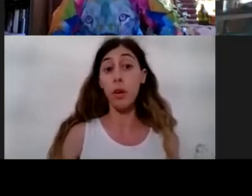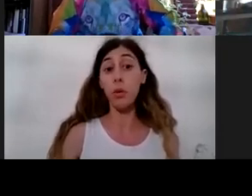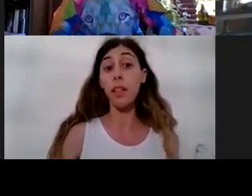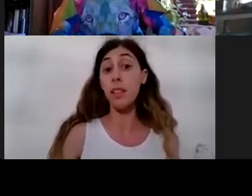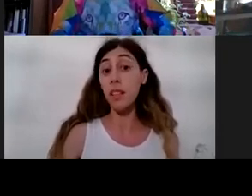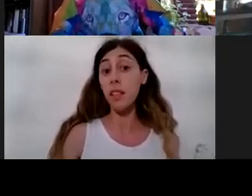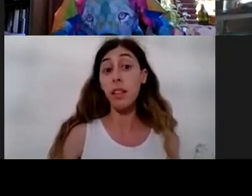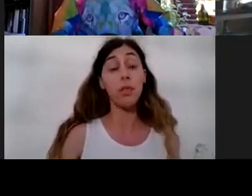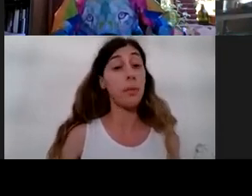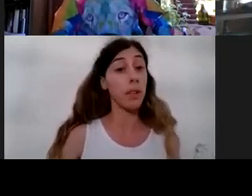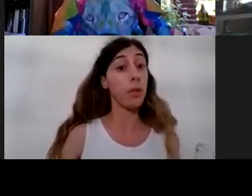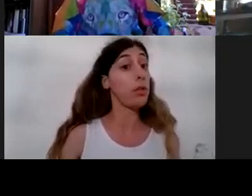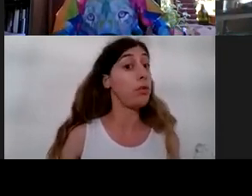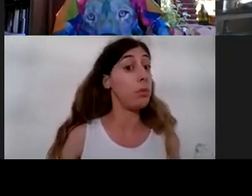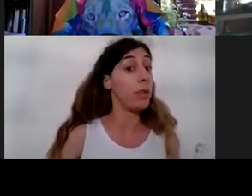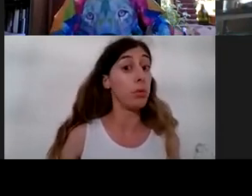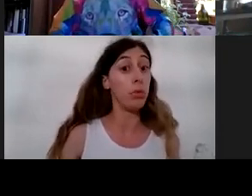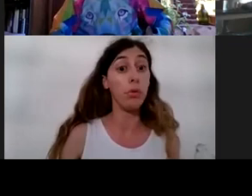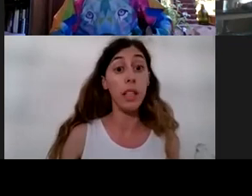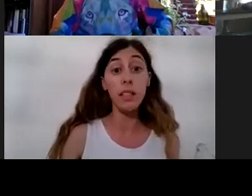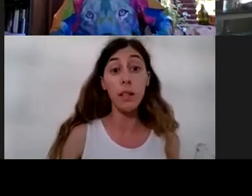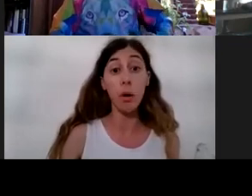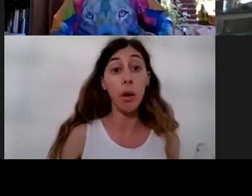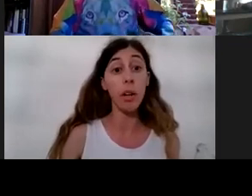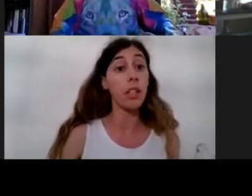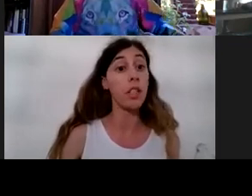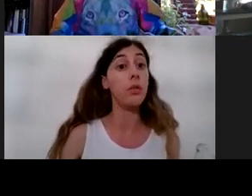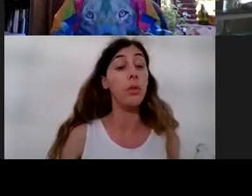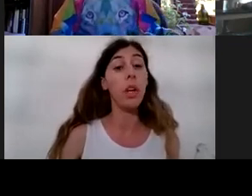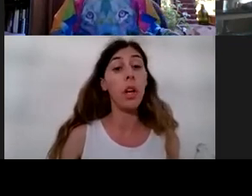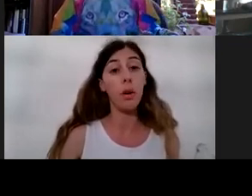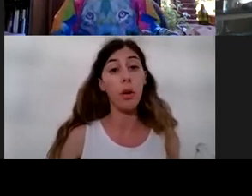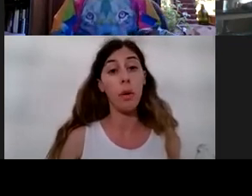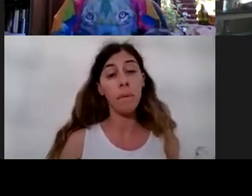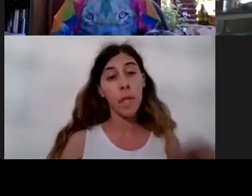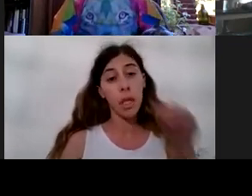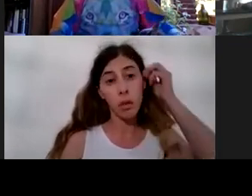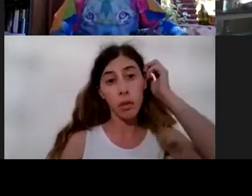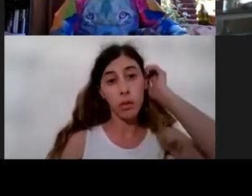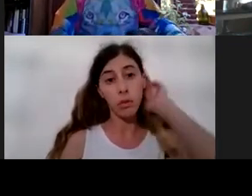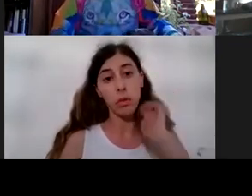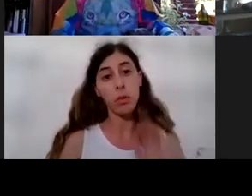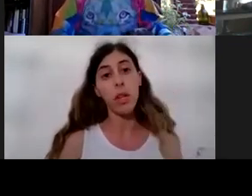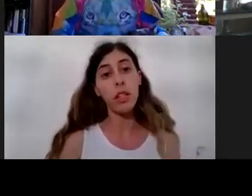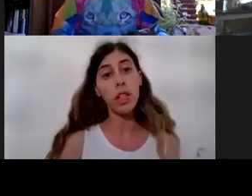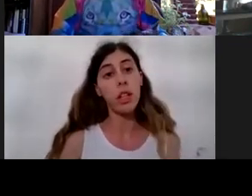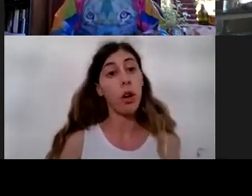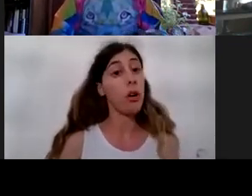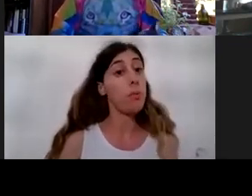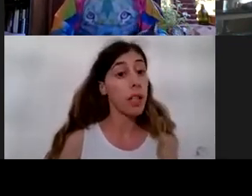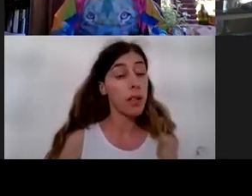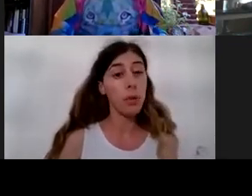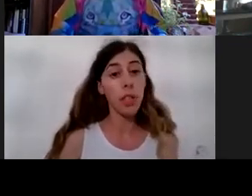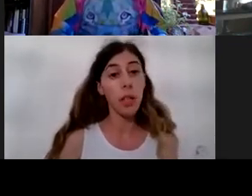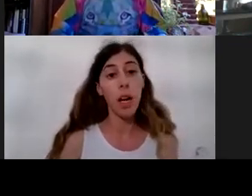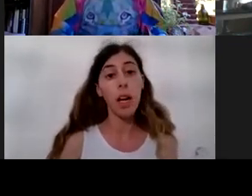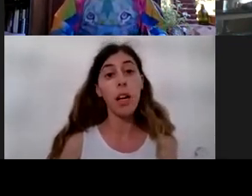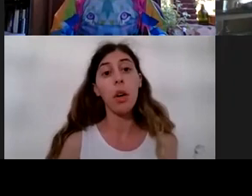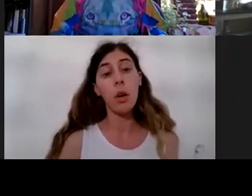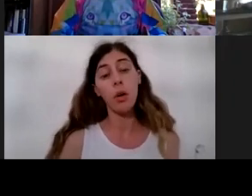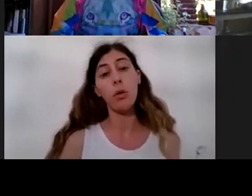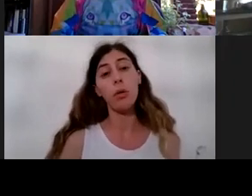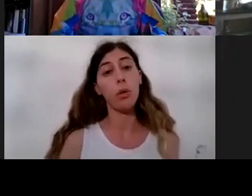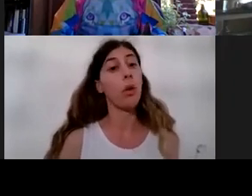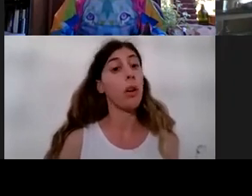was an illness that was incurable. It was a mental health problem to them, and there's evidence